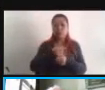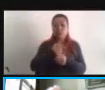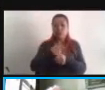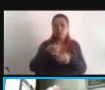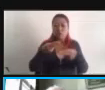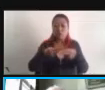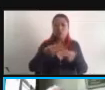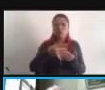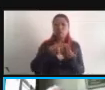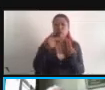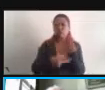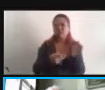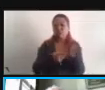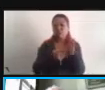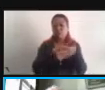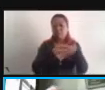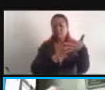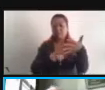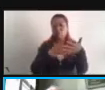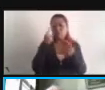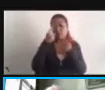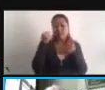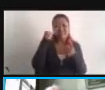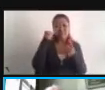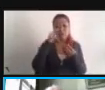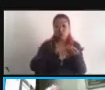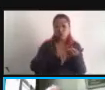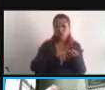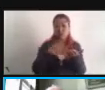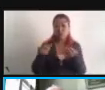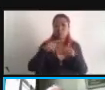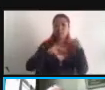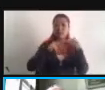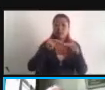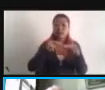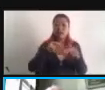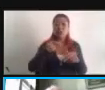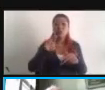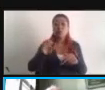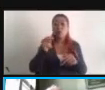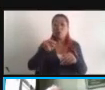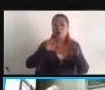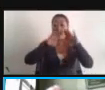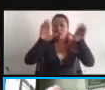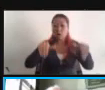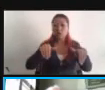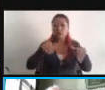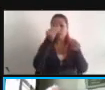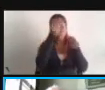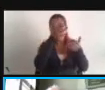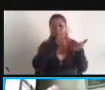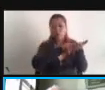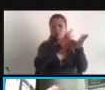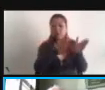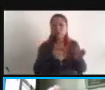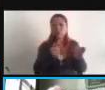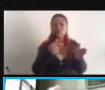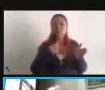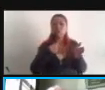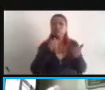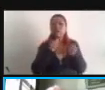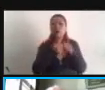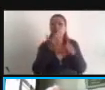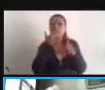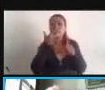requirements. So think of a contract. If you're building, your own personal house, you tell your contractor, this is how I want the house